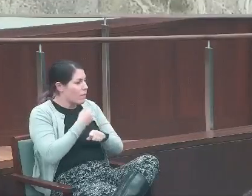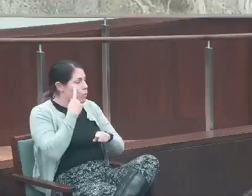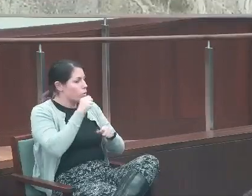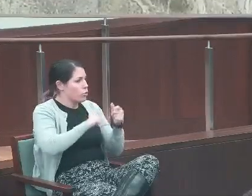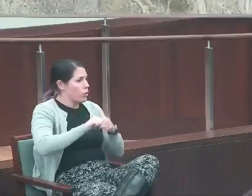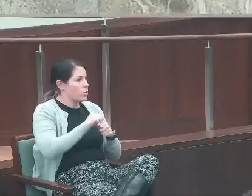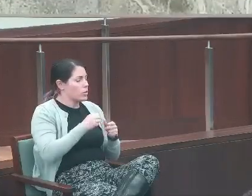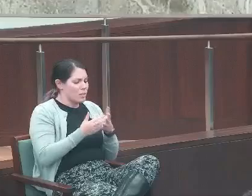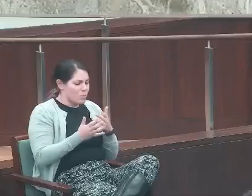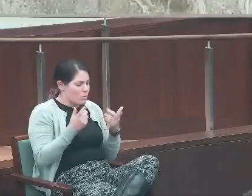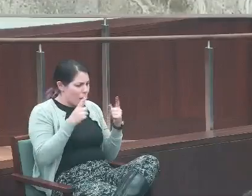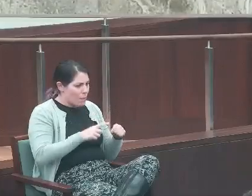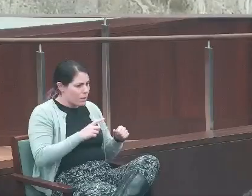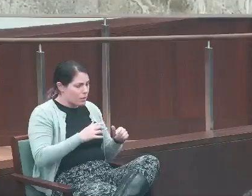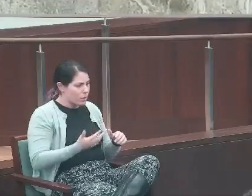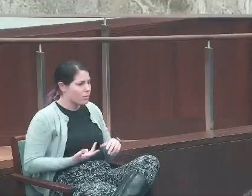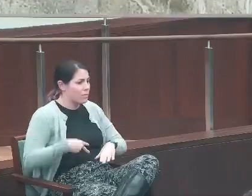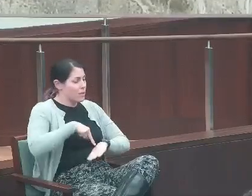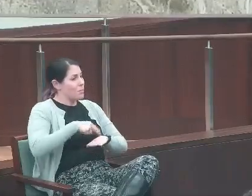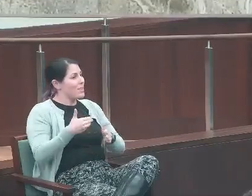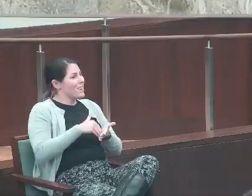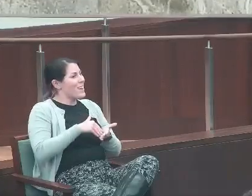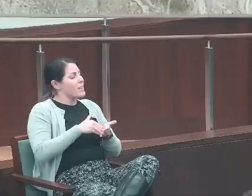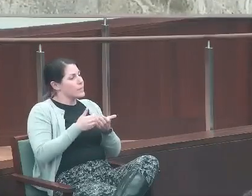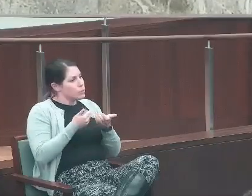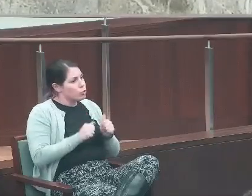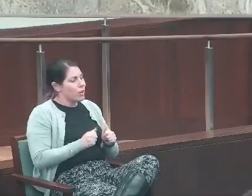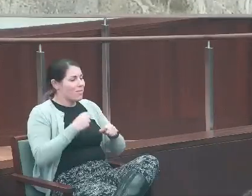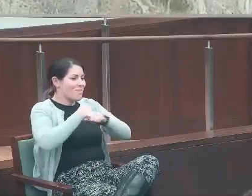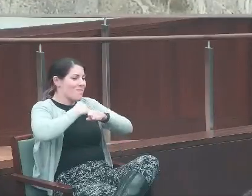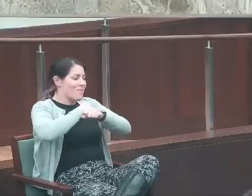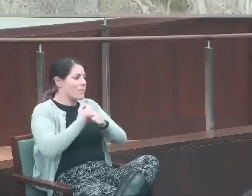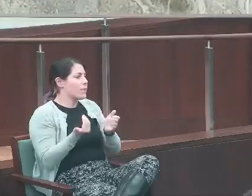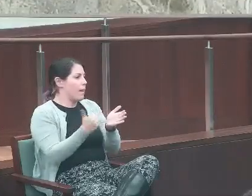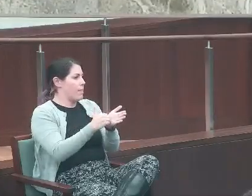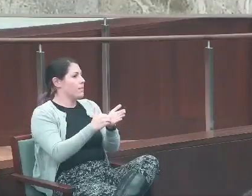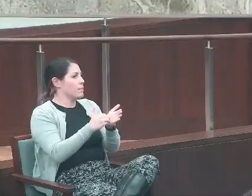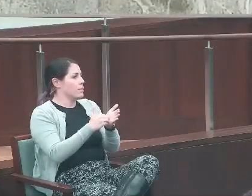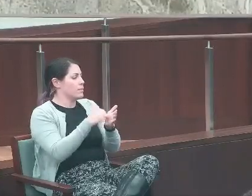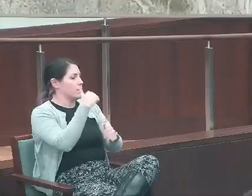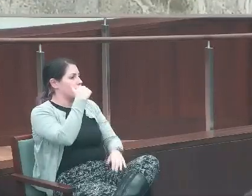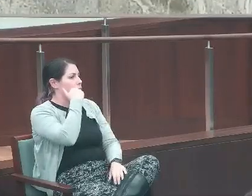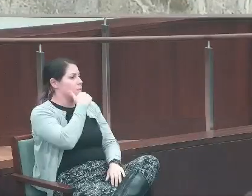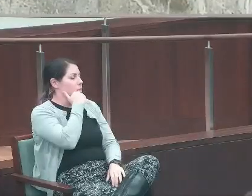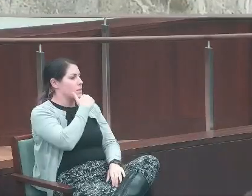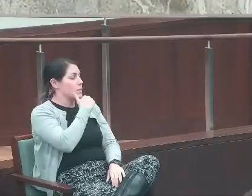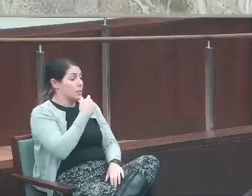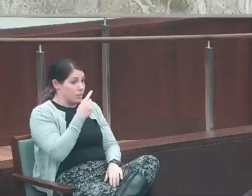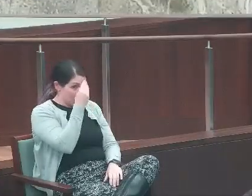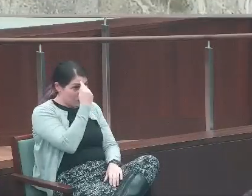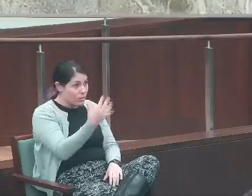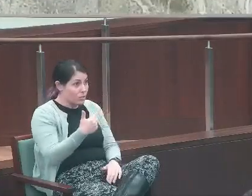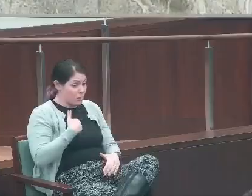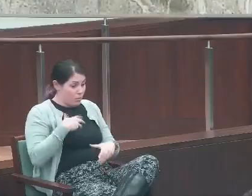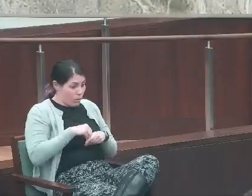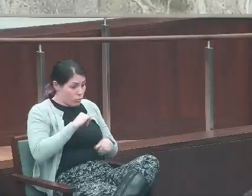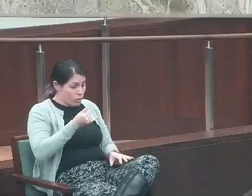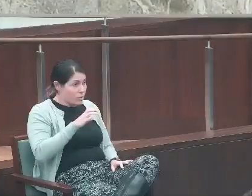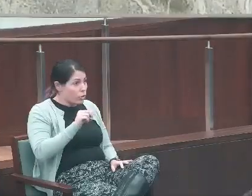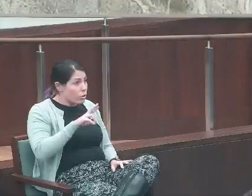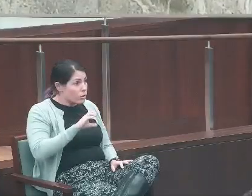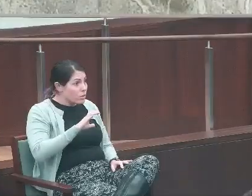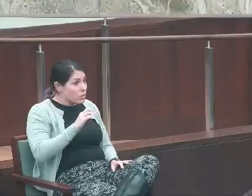pick ourselves up off the mat and live to fight another day. And I can tell you that after being here at JCRC for almost